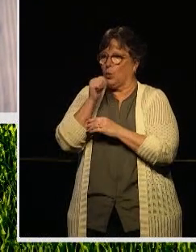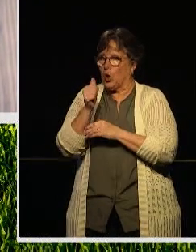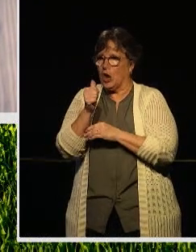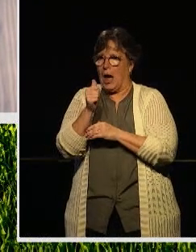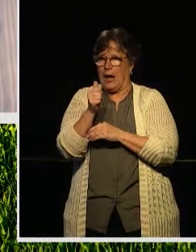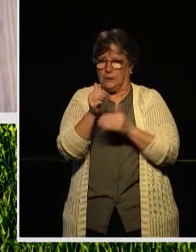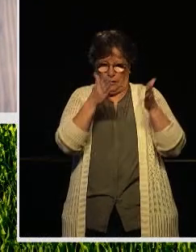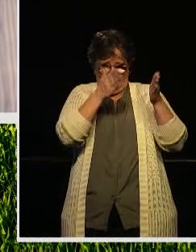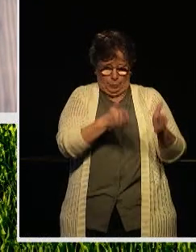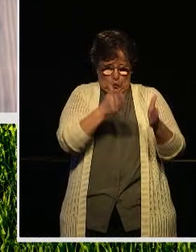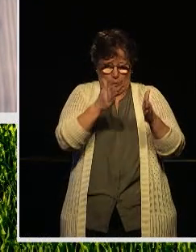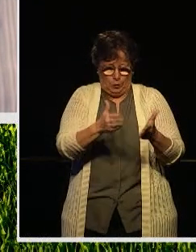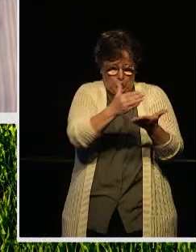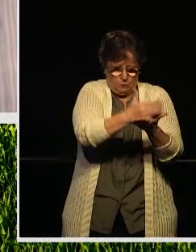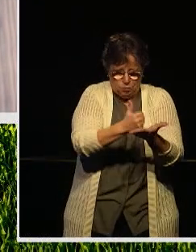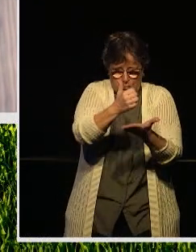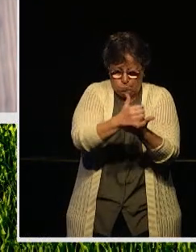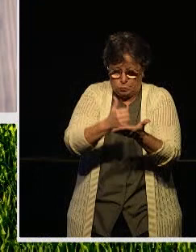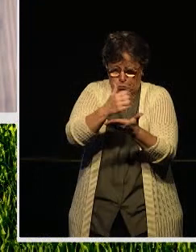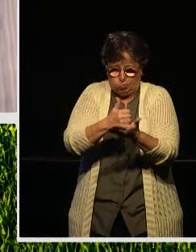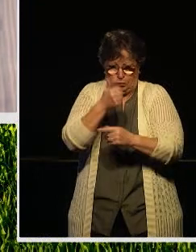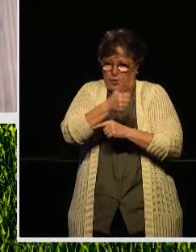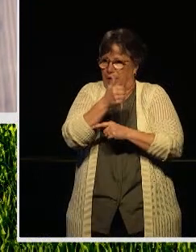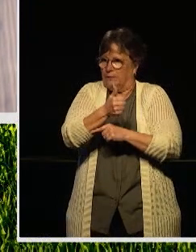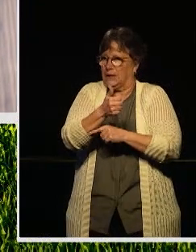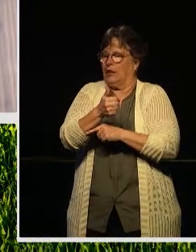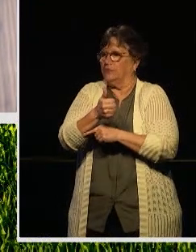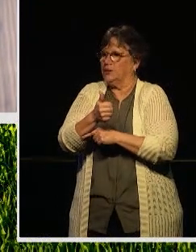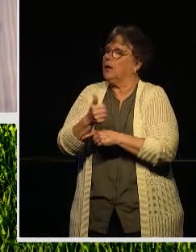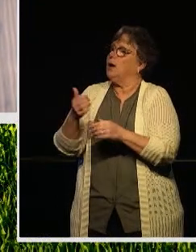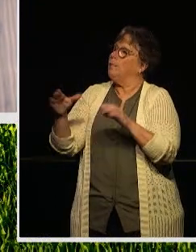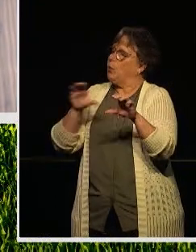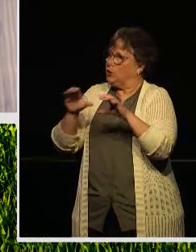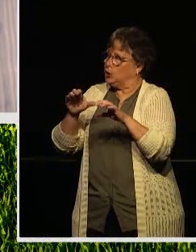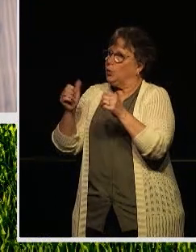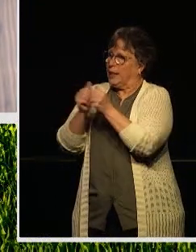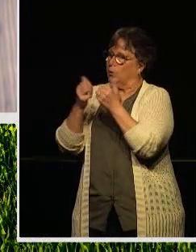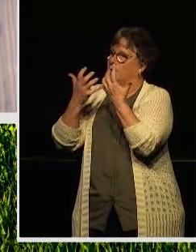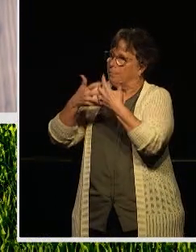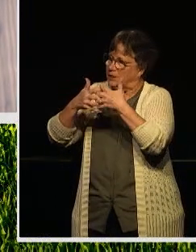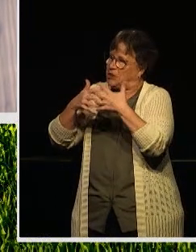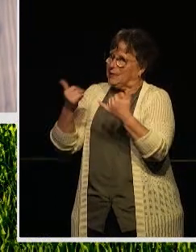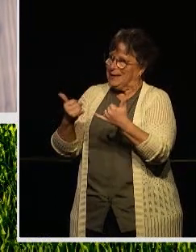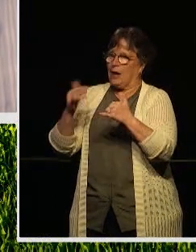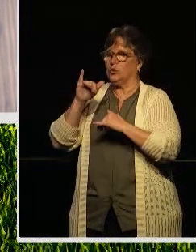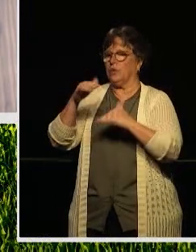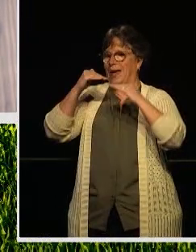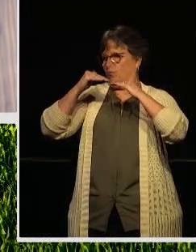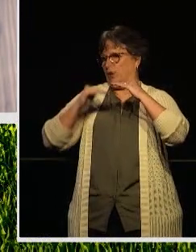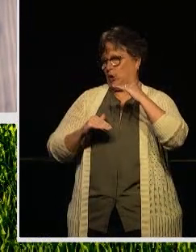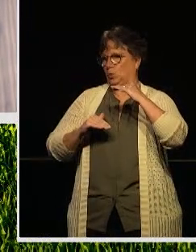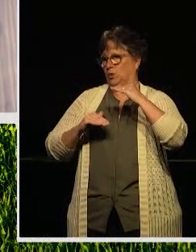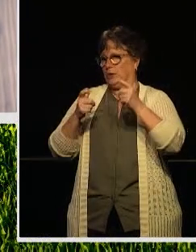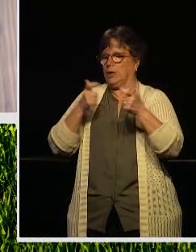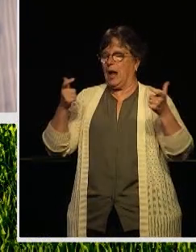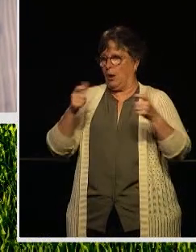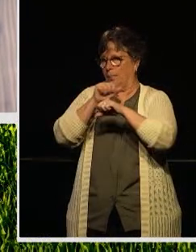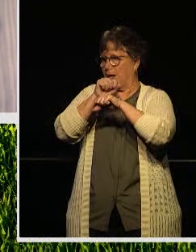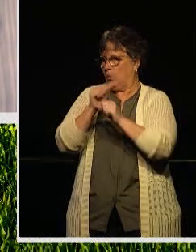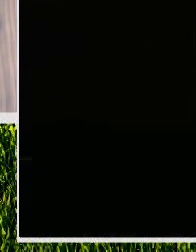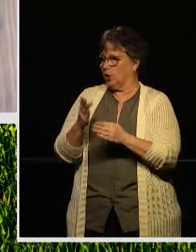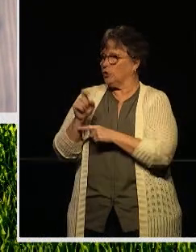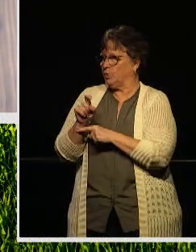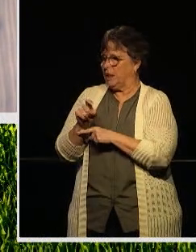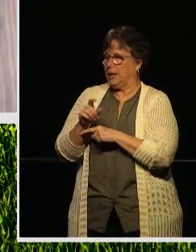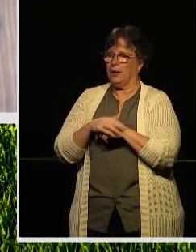crops anymore, and that makes the mechanization of that reduces the amount of labor needed. But I think